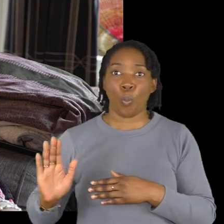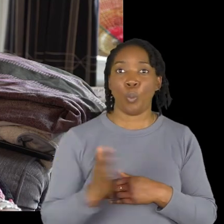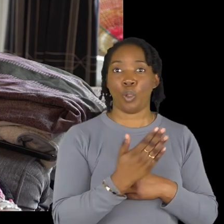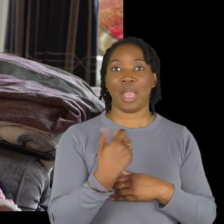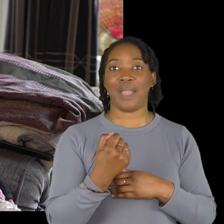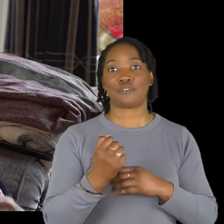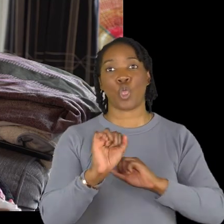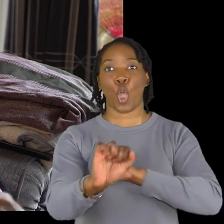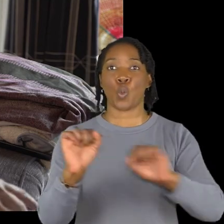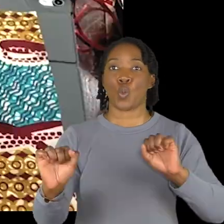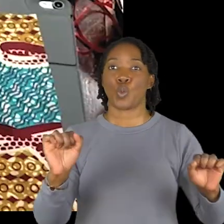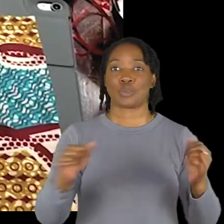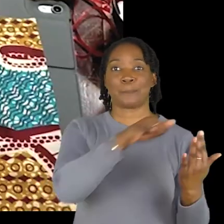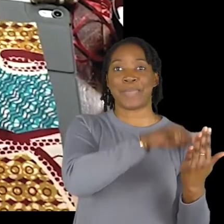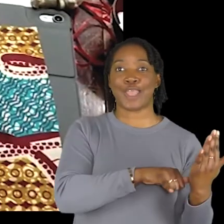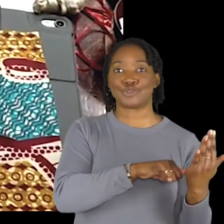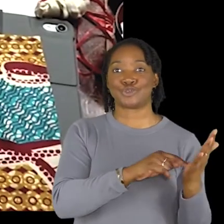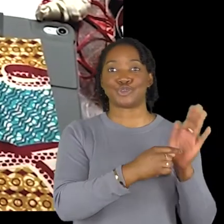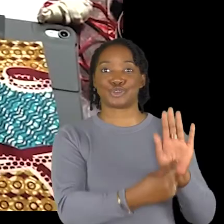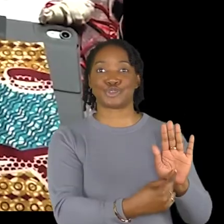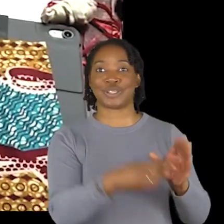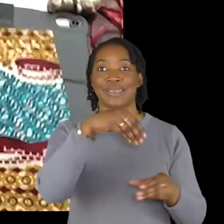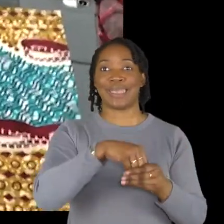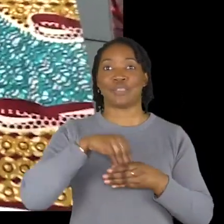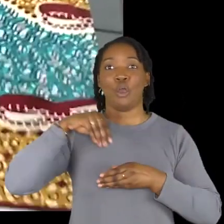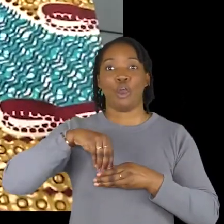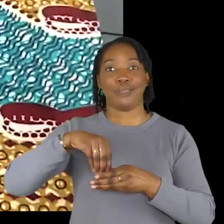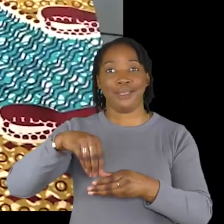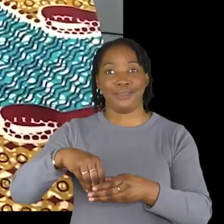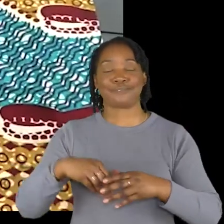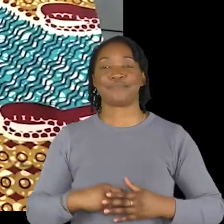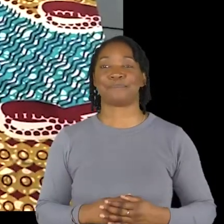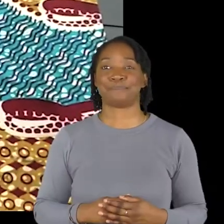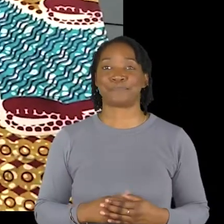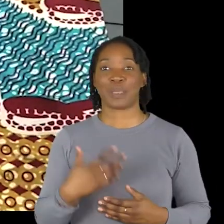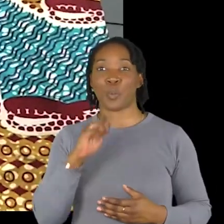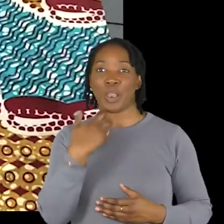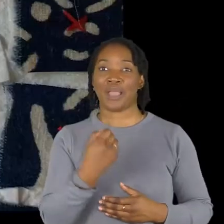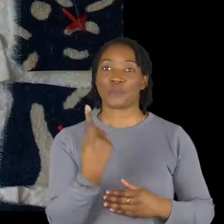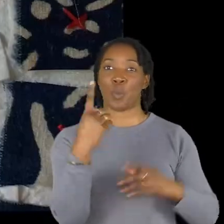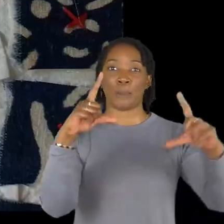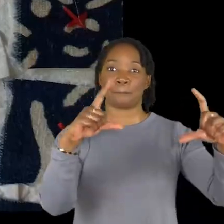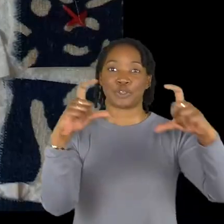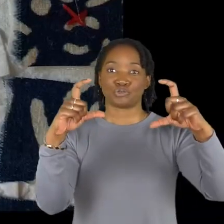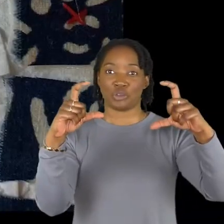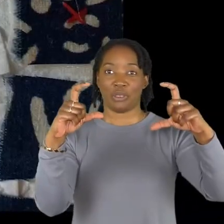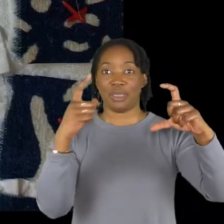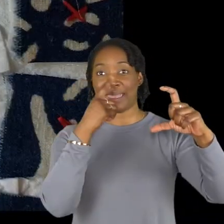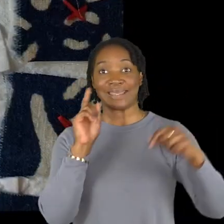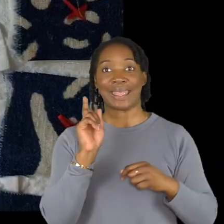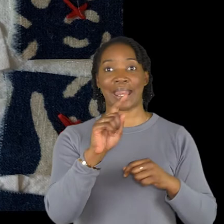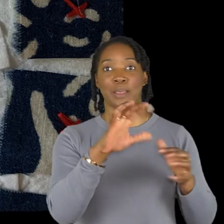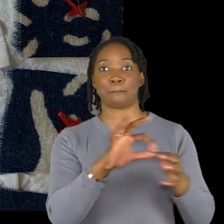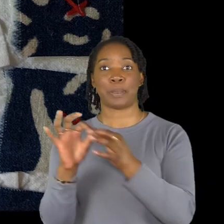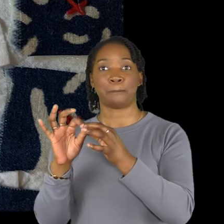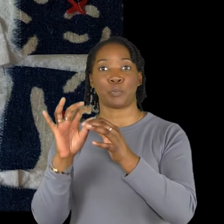they'll all have a page in the archive. They'll have an image, but you'll be able to then go